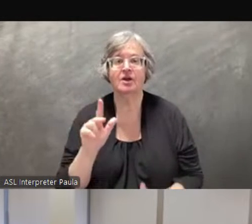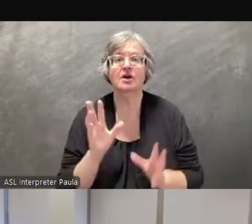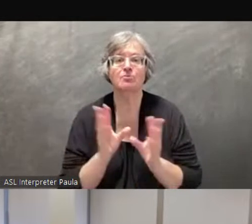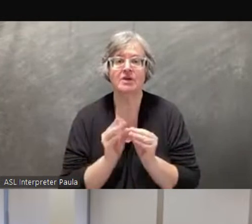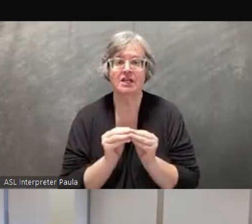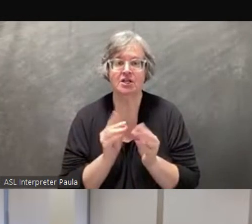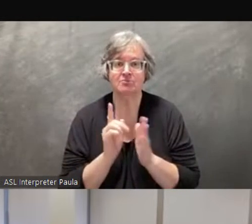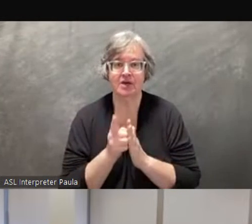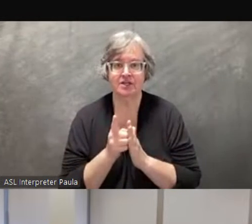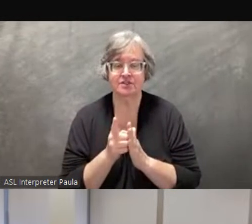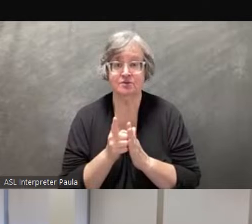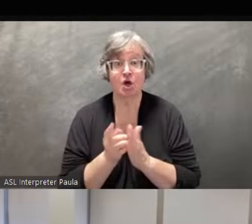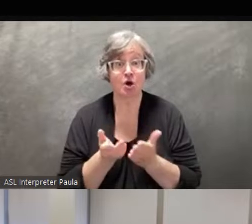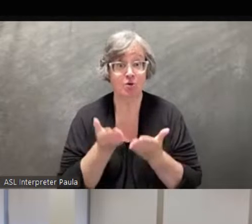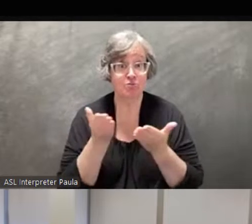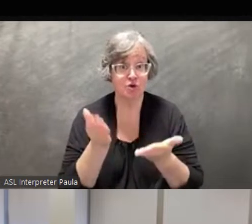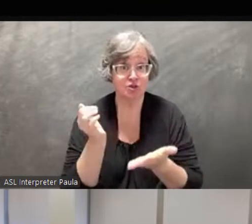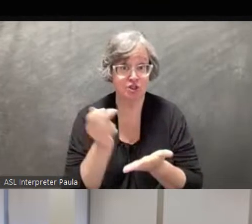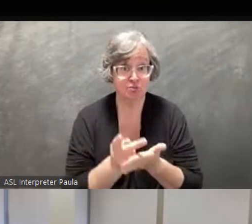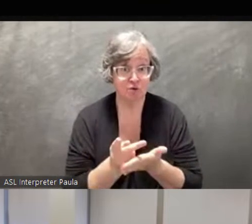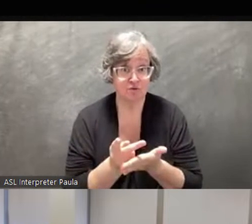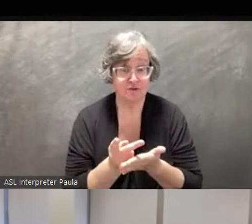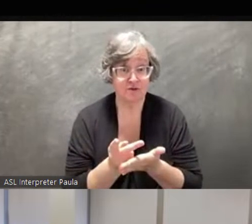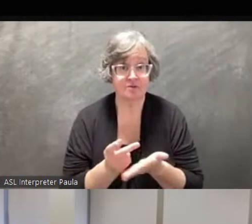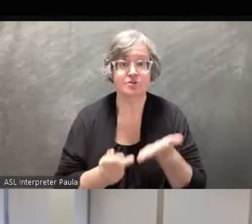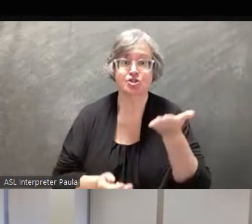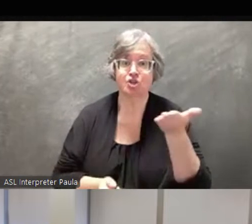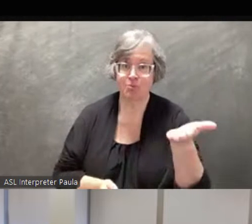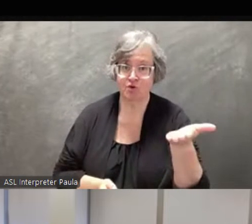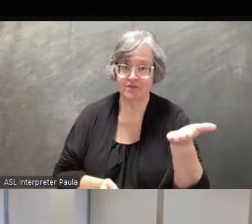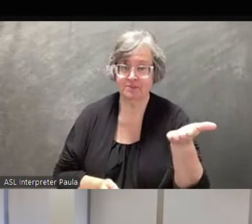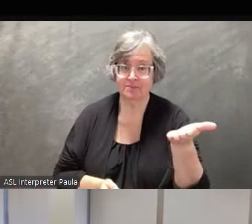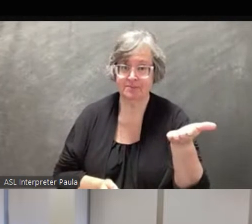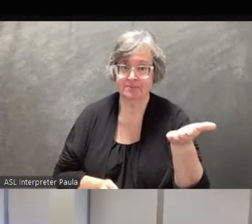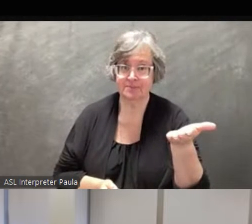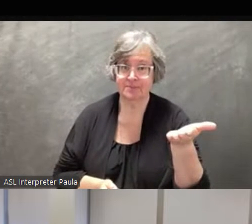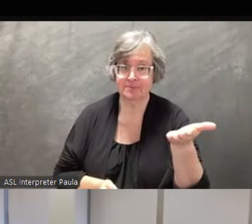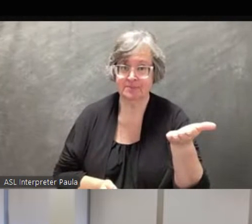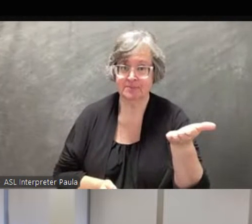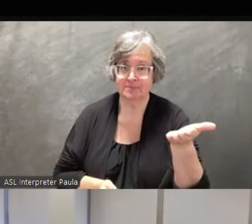meeting. May I have a motion to approve? So moved.